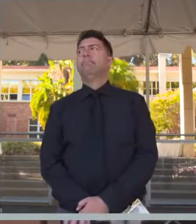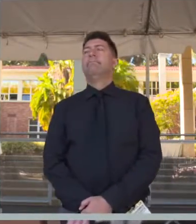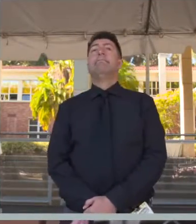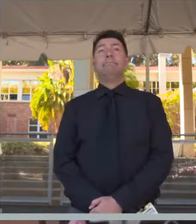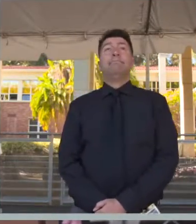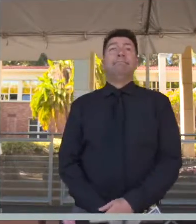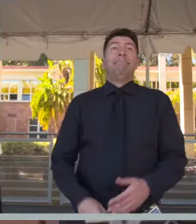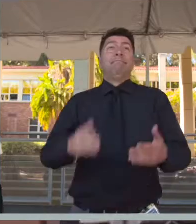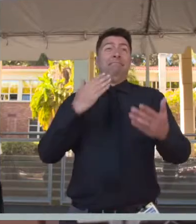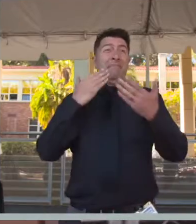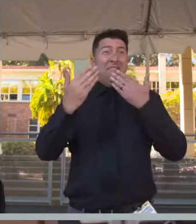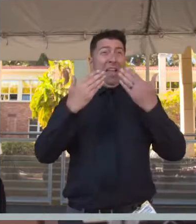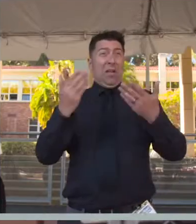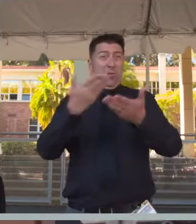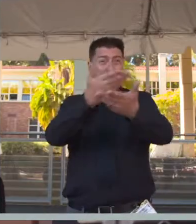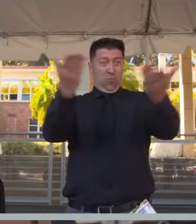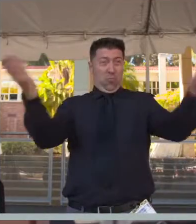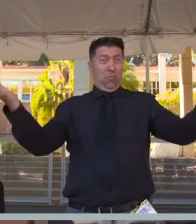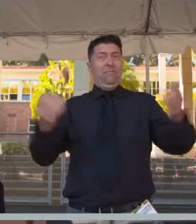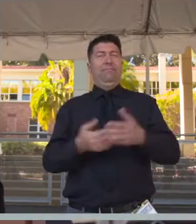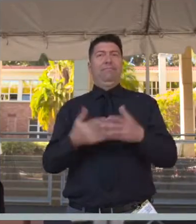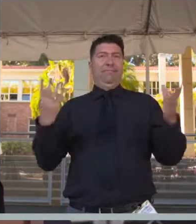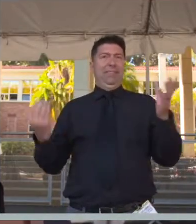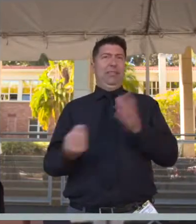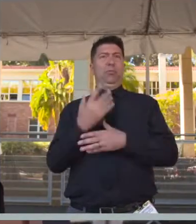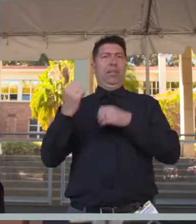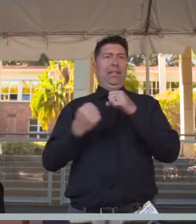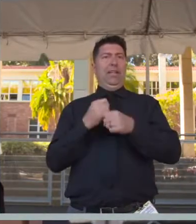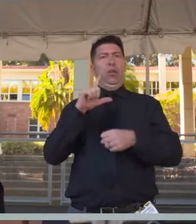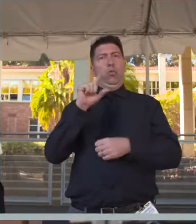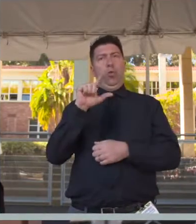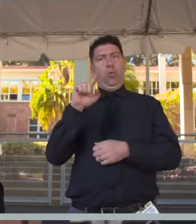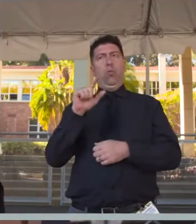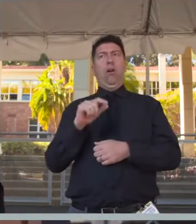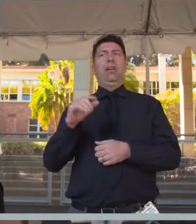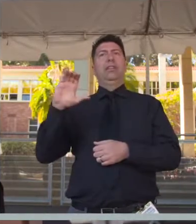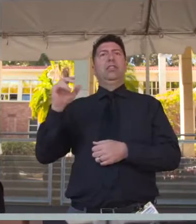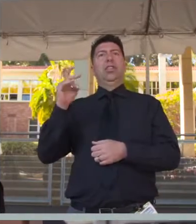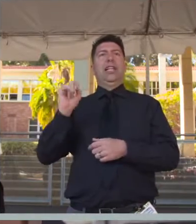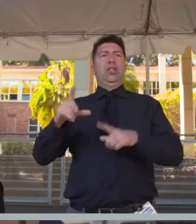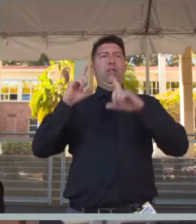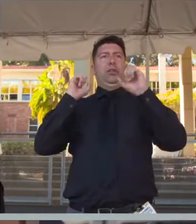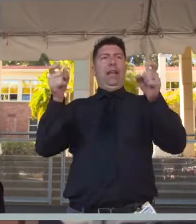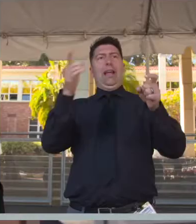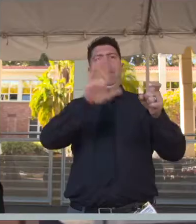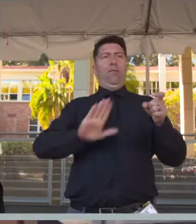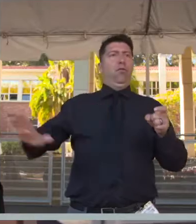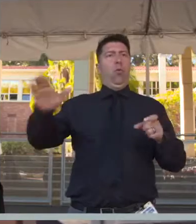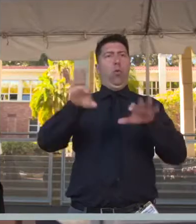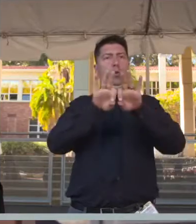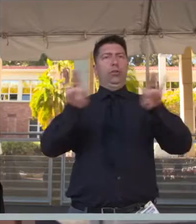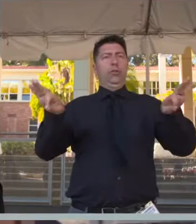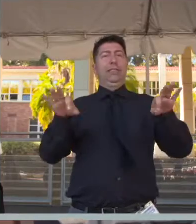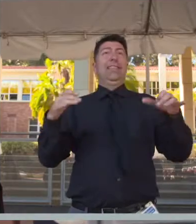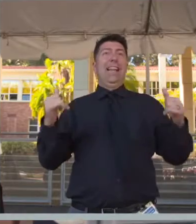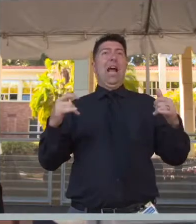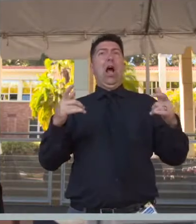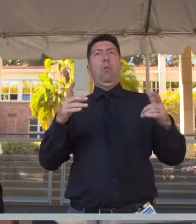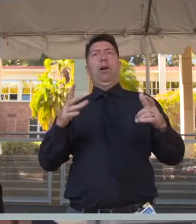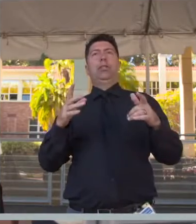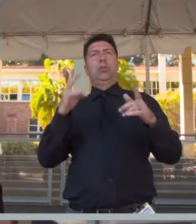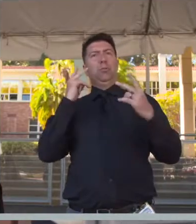Thank you all. In the spring of 2021, the Chancellor conferred your degrees, and at this time, I want to revisit